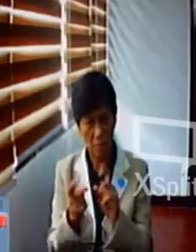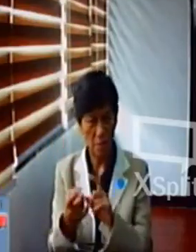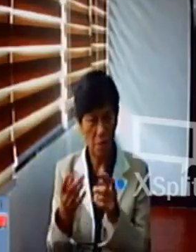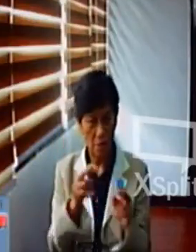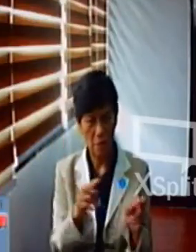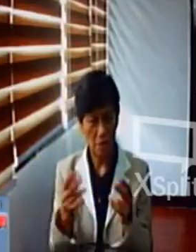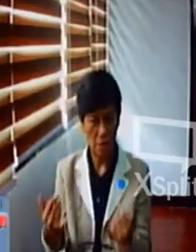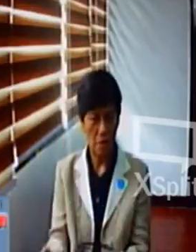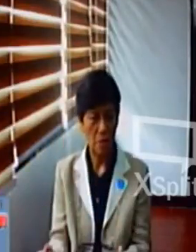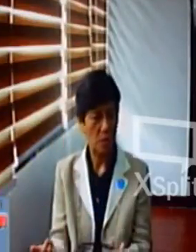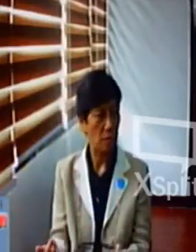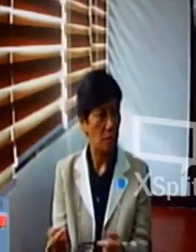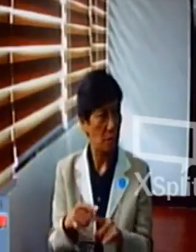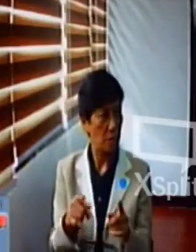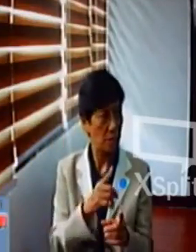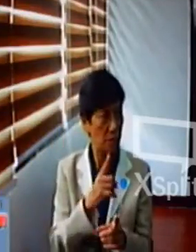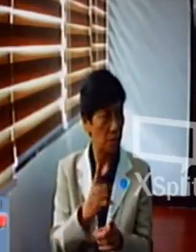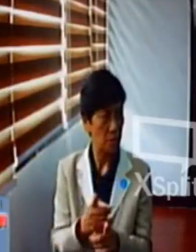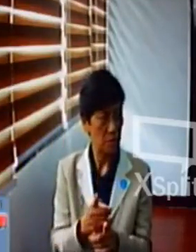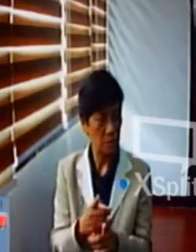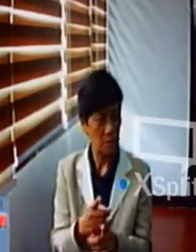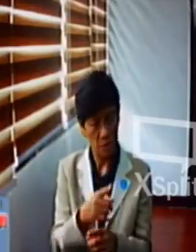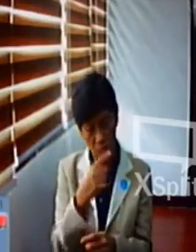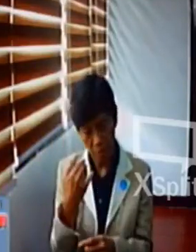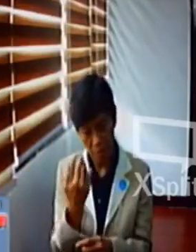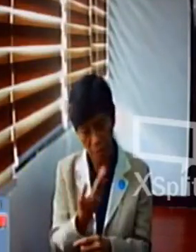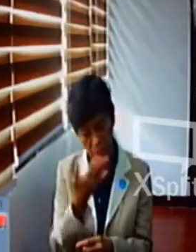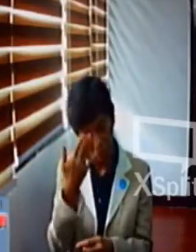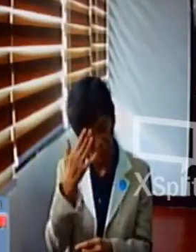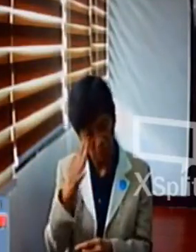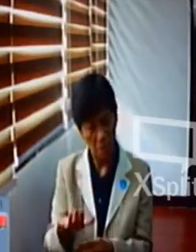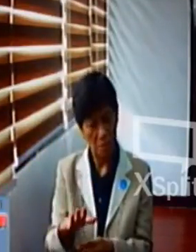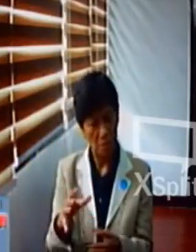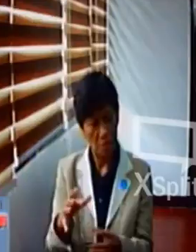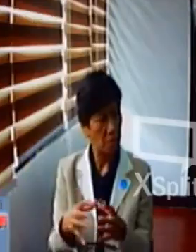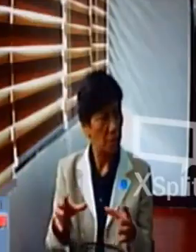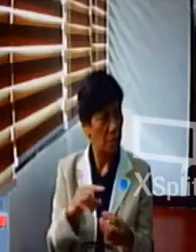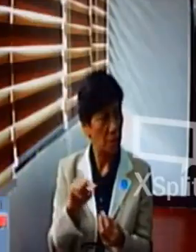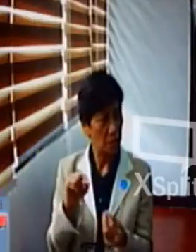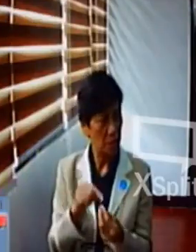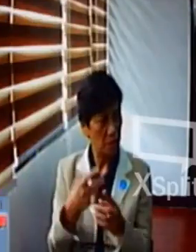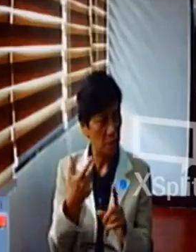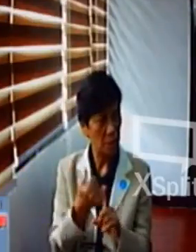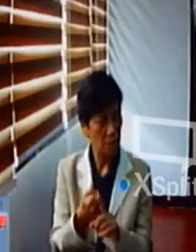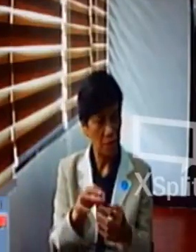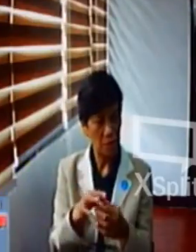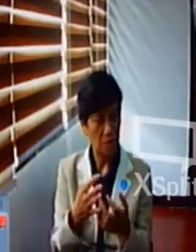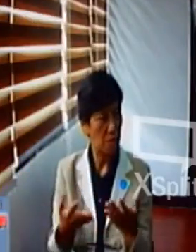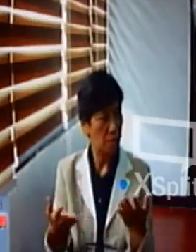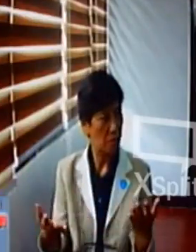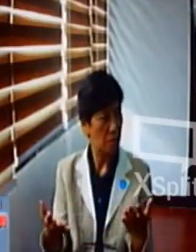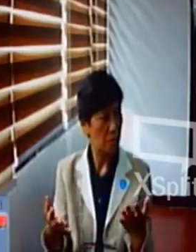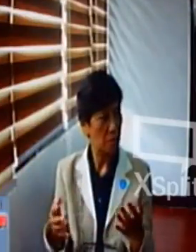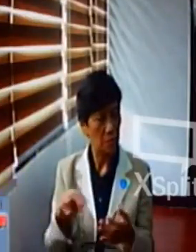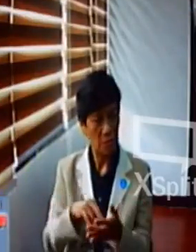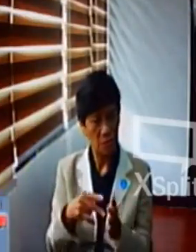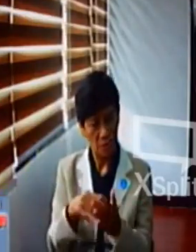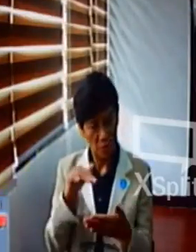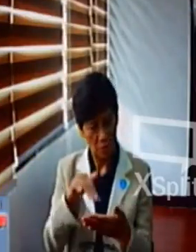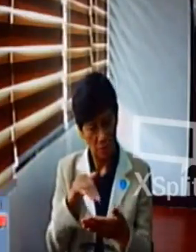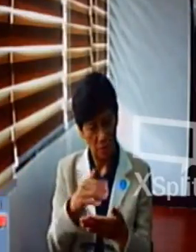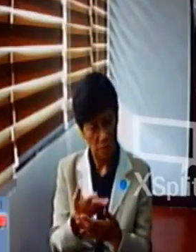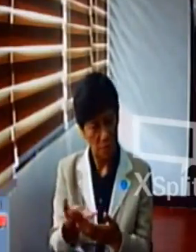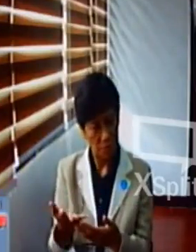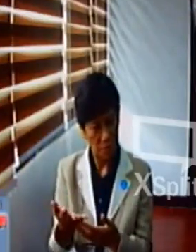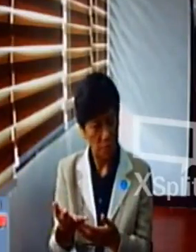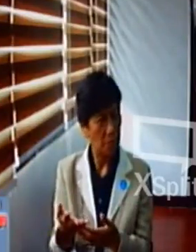But definitely, because we don't know much about the impacts of this one, we need to study them. And so